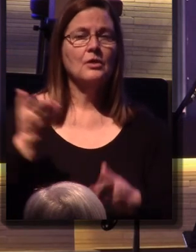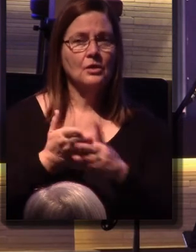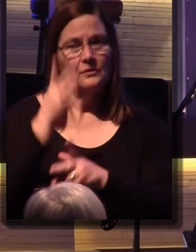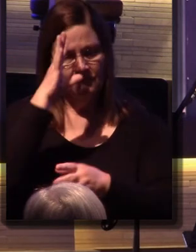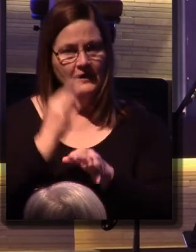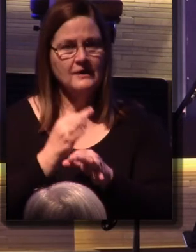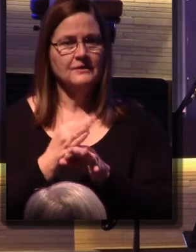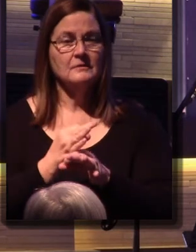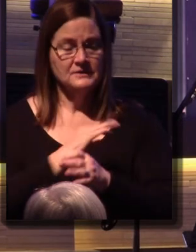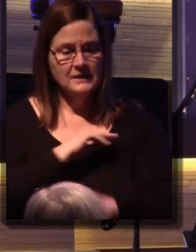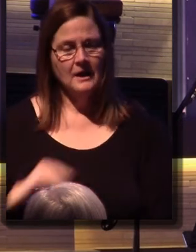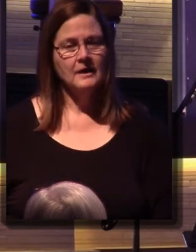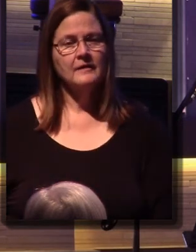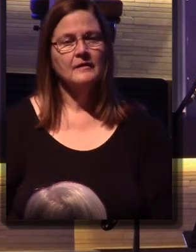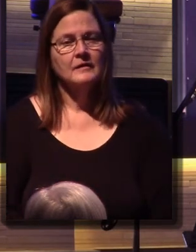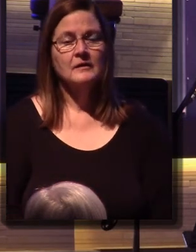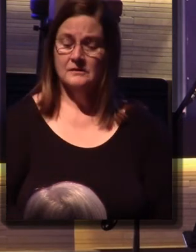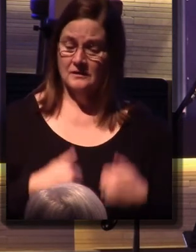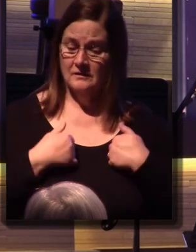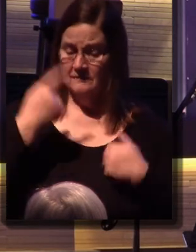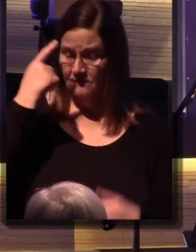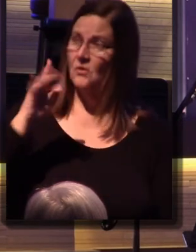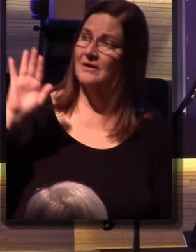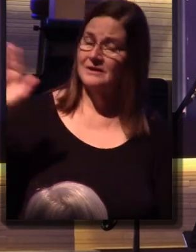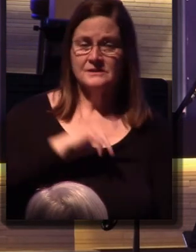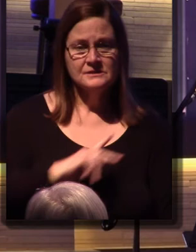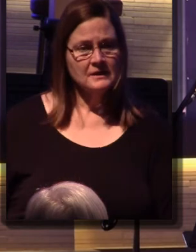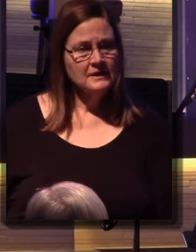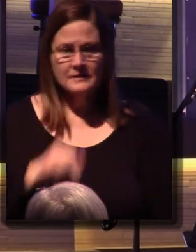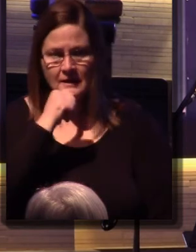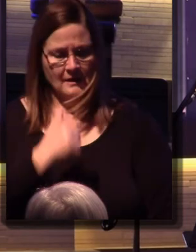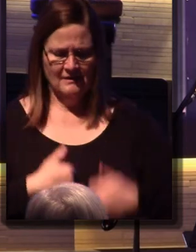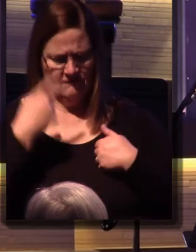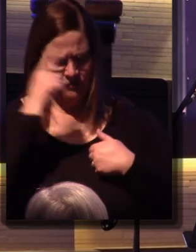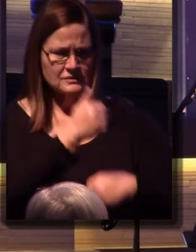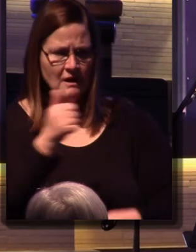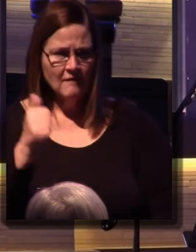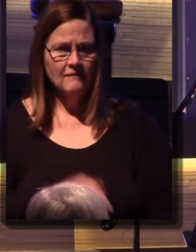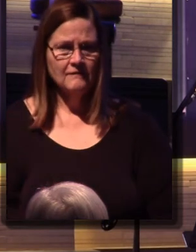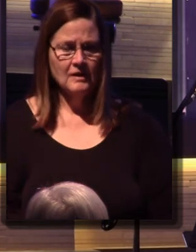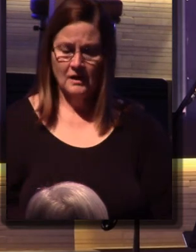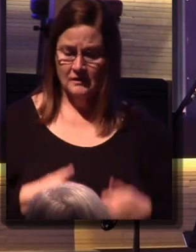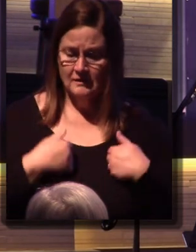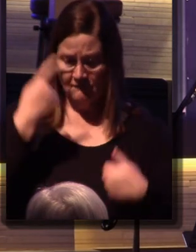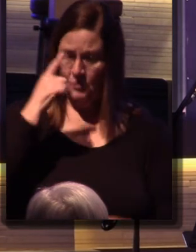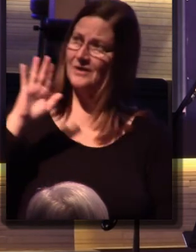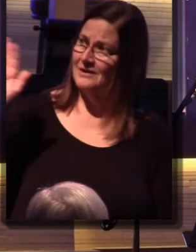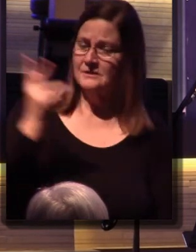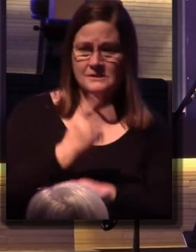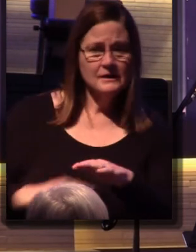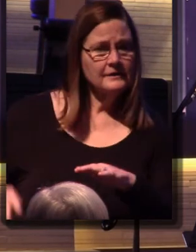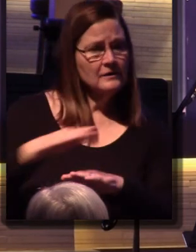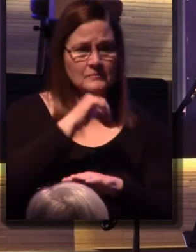in his Messiah, to begin to live for his king and not for yourself. To begin to live for his